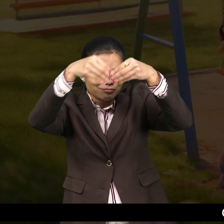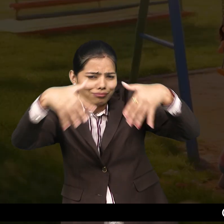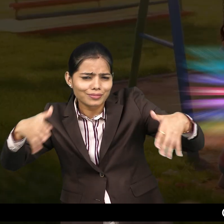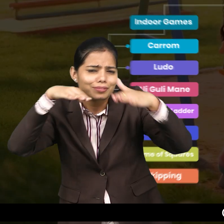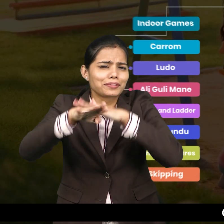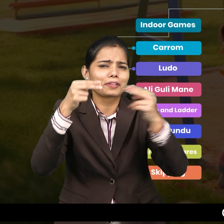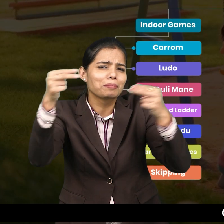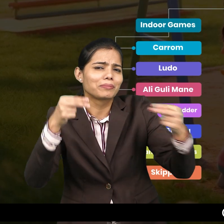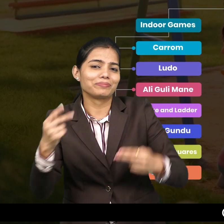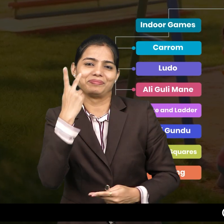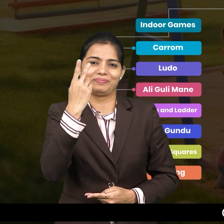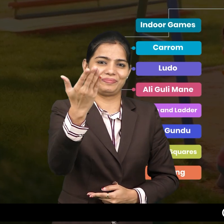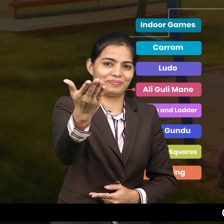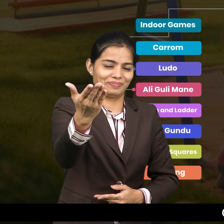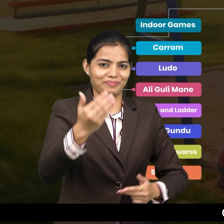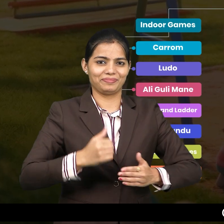Concept map.